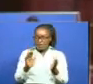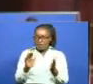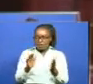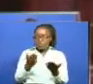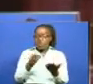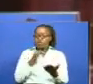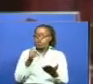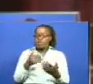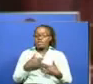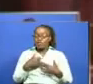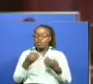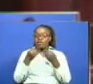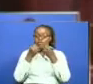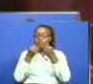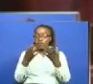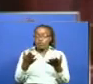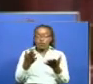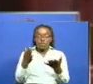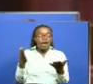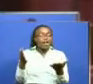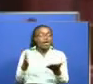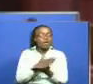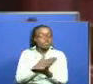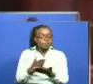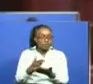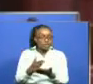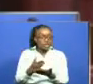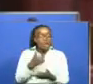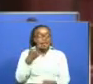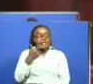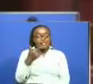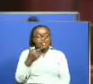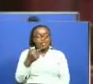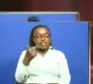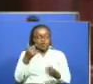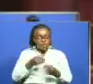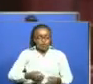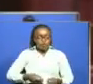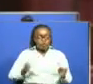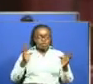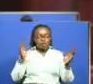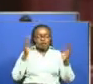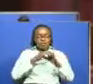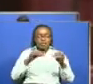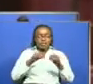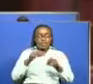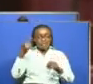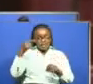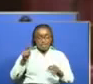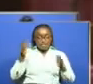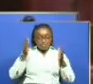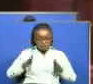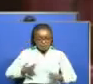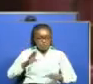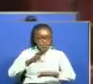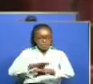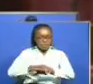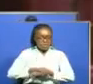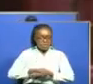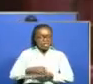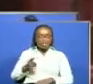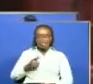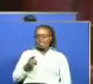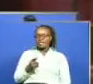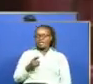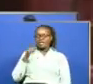have this information. I want to say here categorically that I think the President got the right person. In fact, this lady, I was wondering